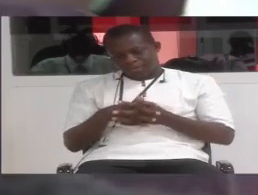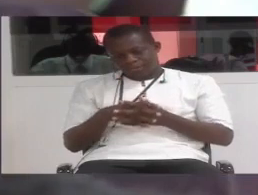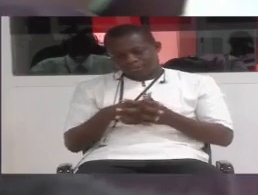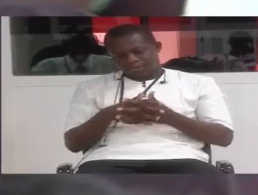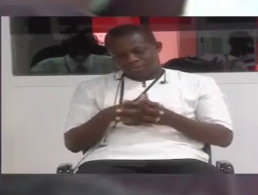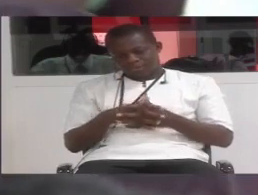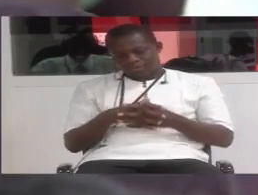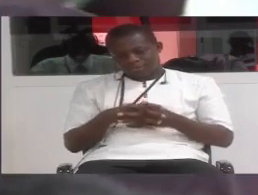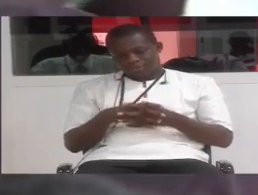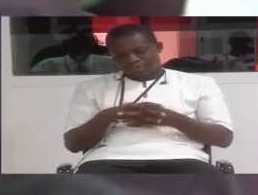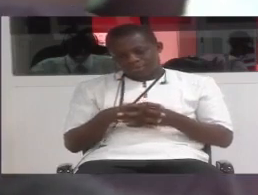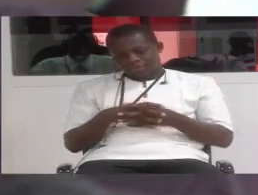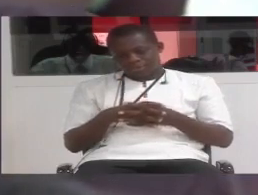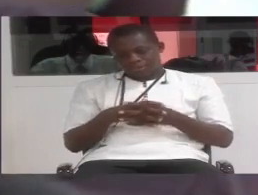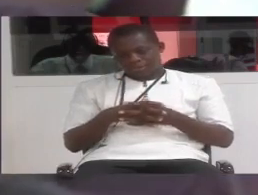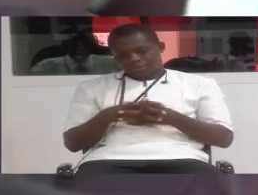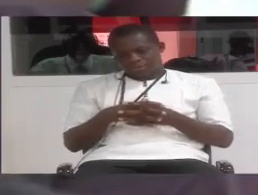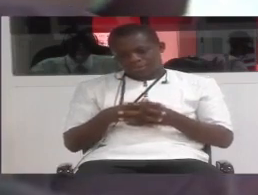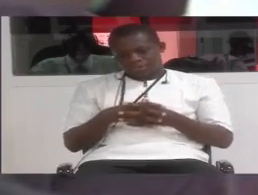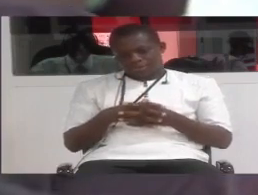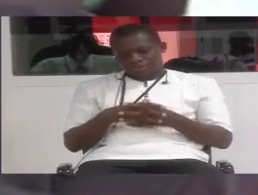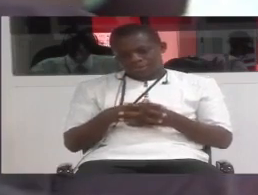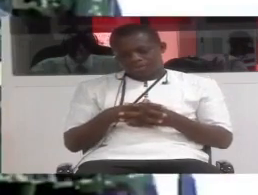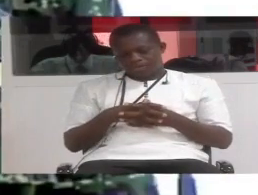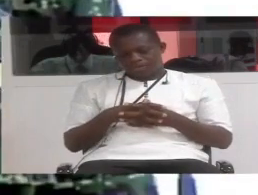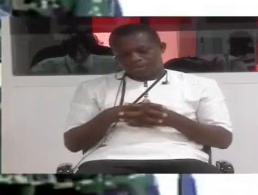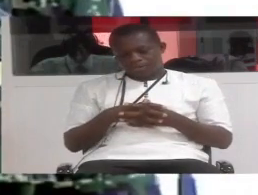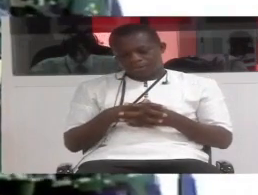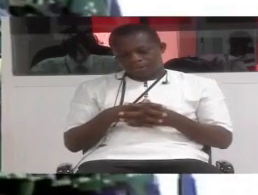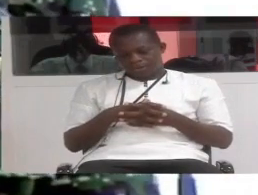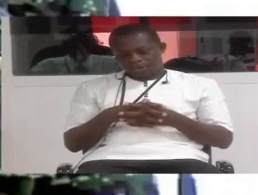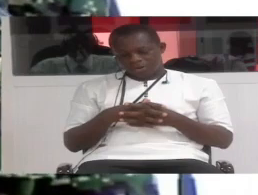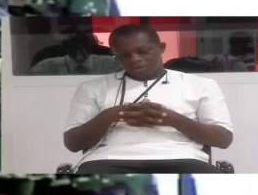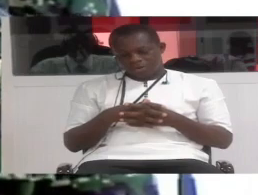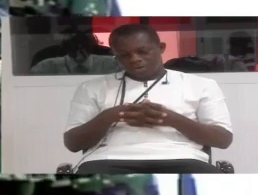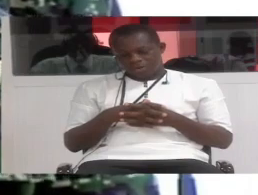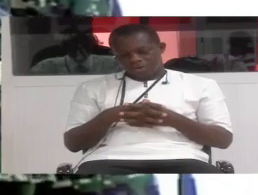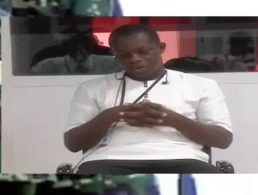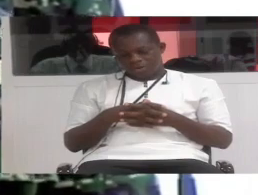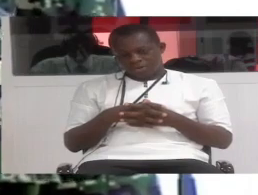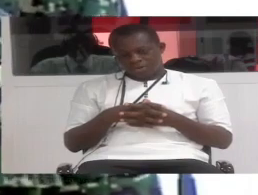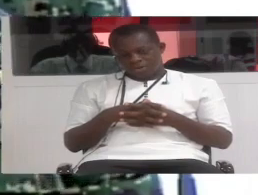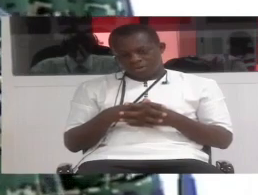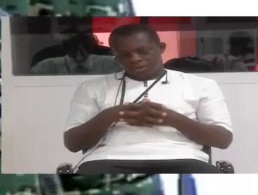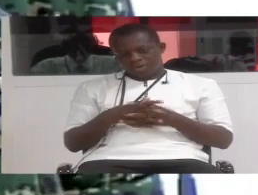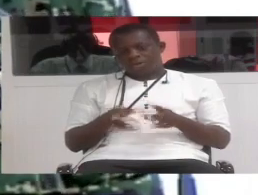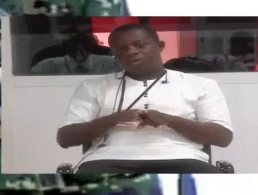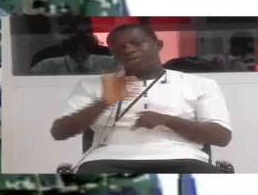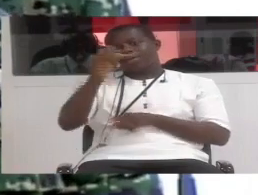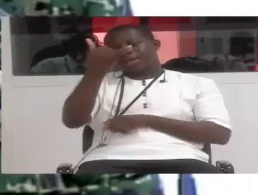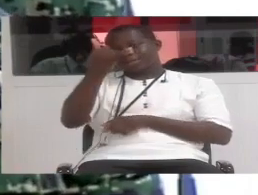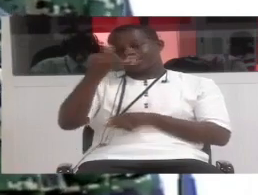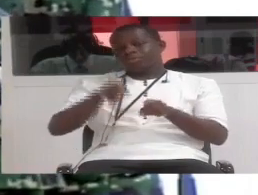yo tewu nga fa bi ngeen reeyo ñooñu ngeen yobu niwi dem sanni ko ci ten ndax ñaarelam amna. Wow, amna